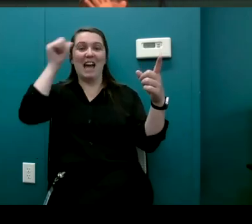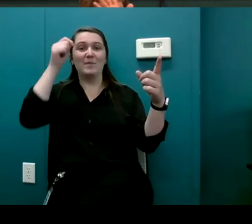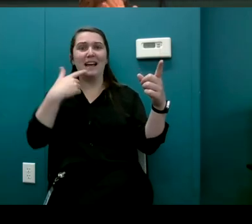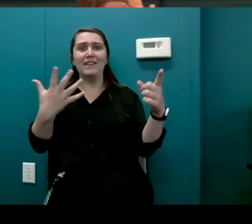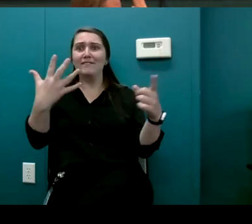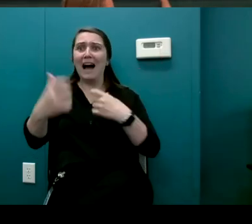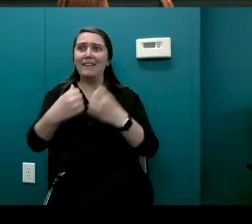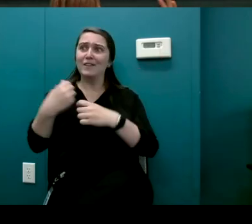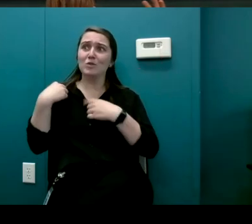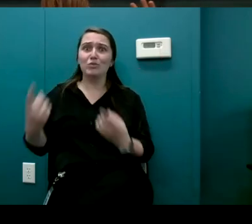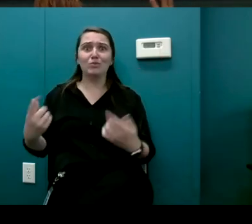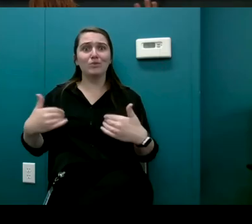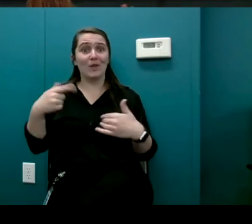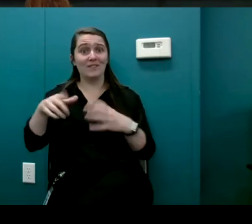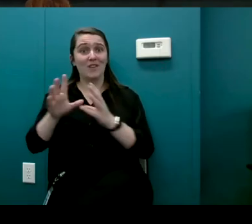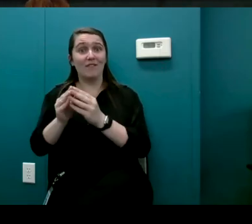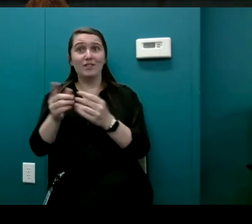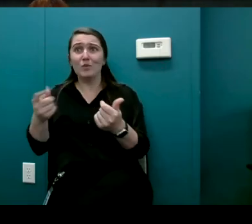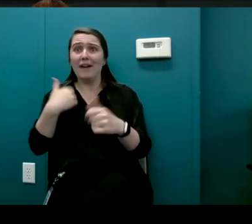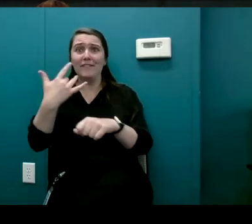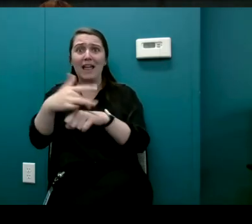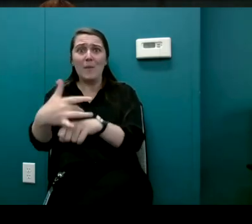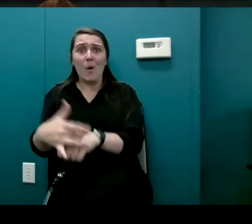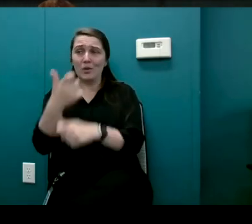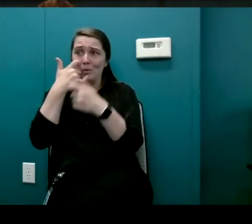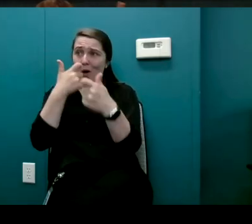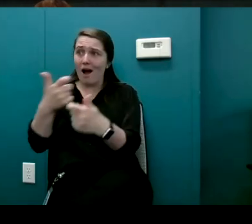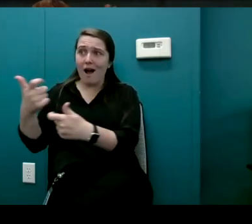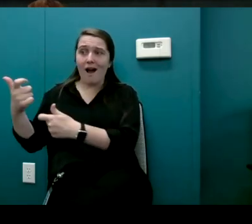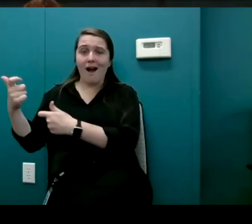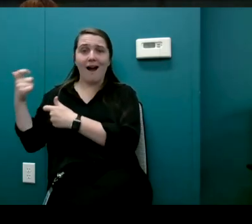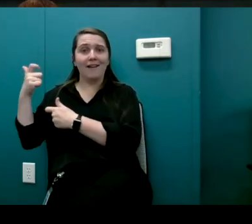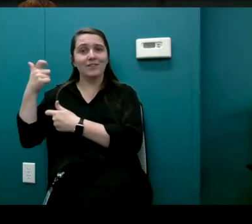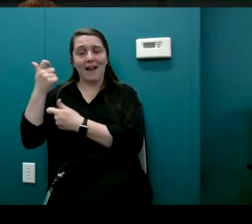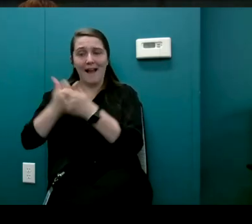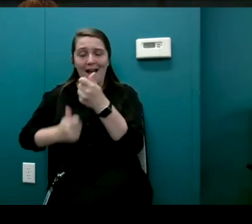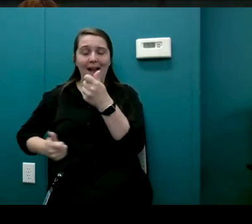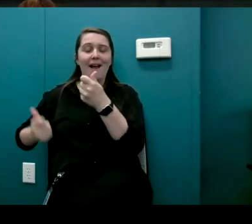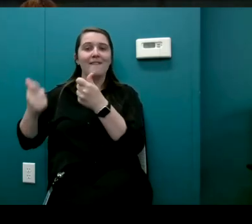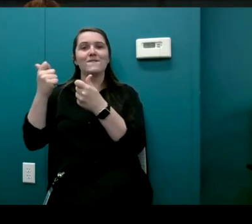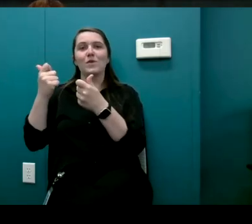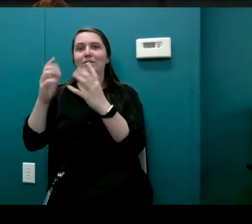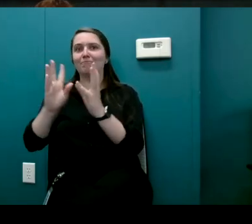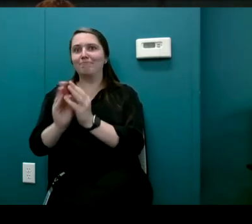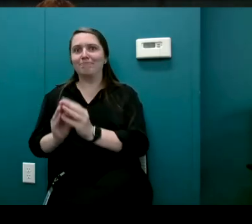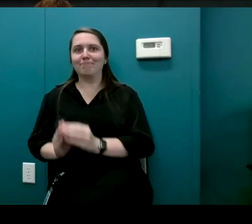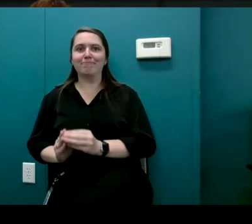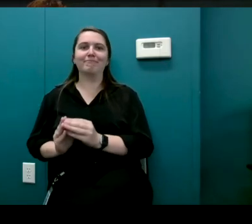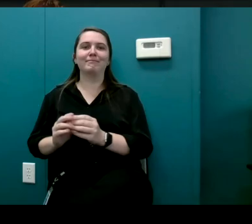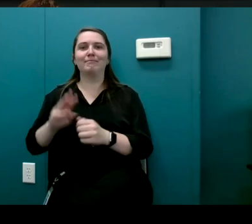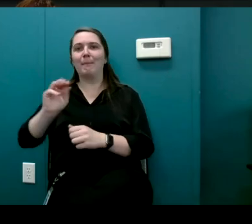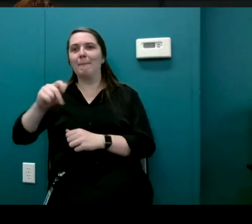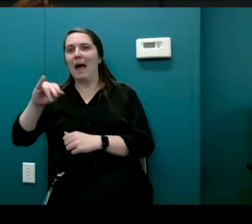Guys, 5 years of these at your fingertips. You can go back and watch every mapping